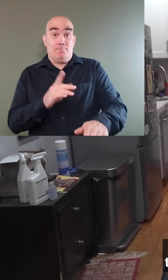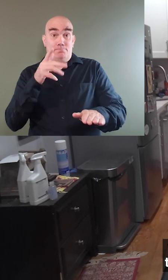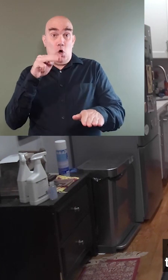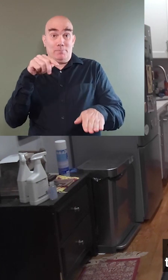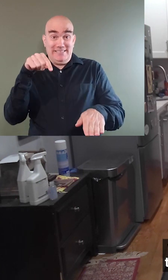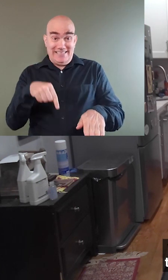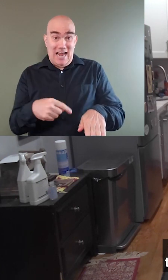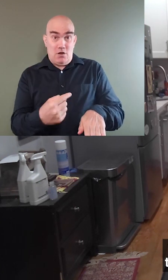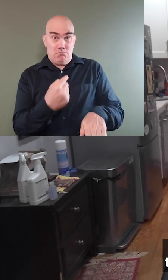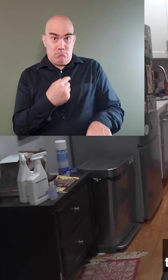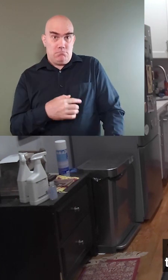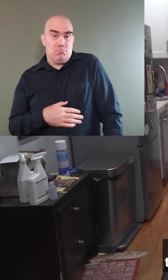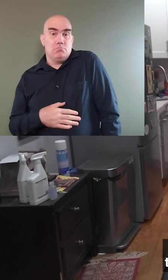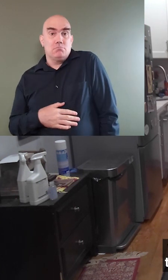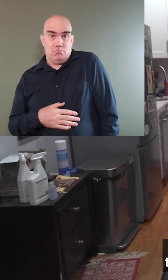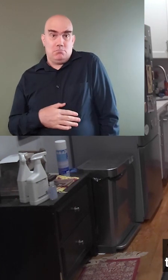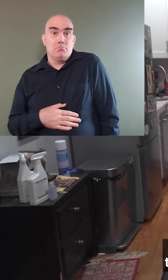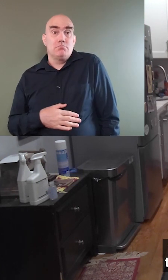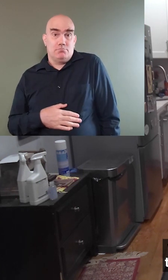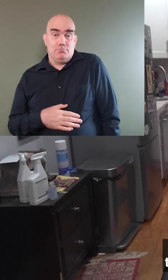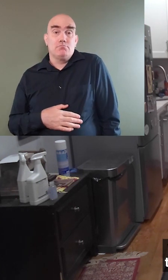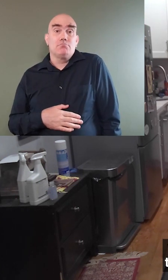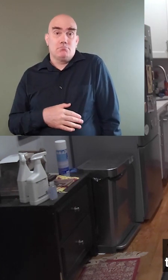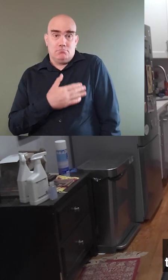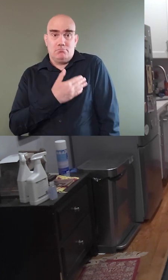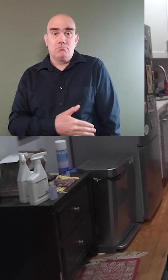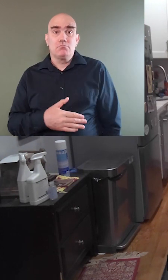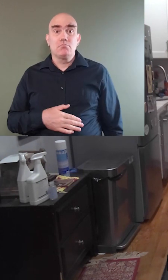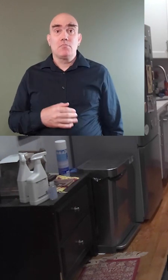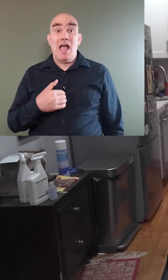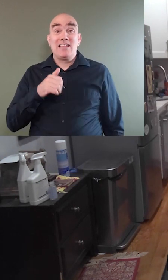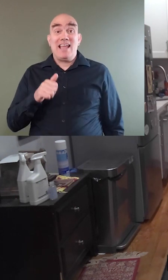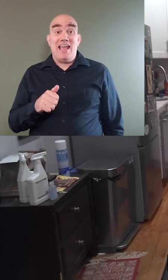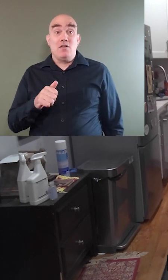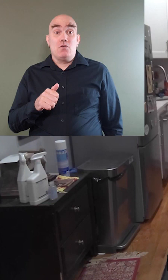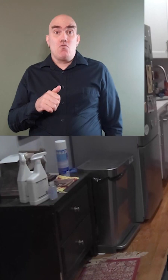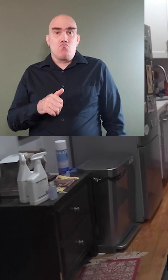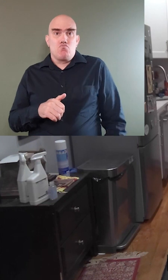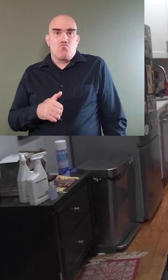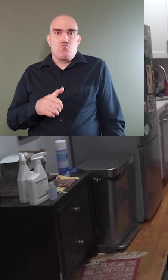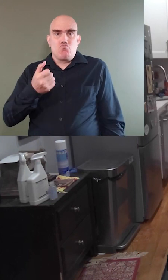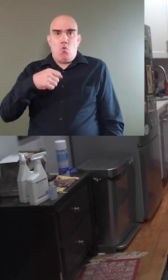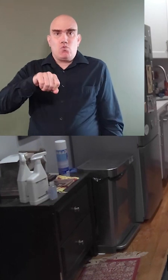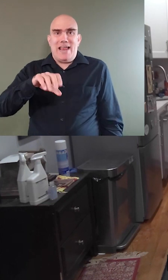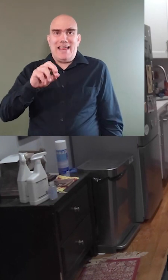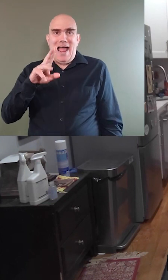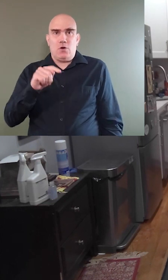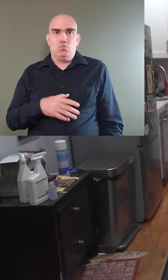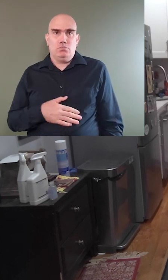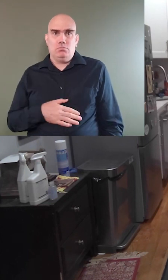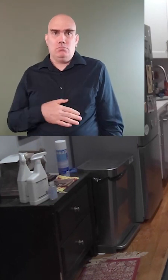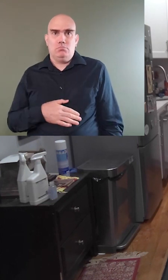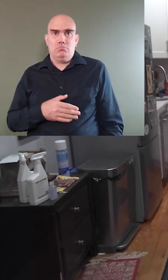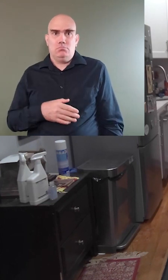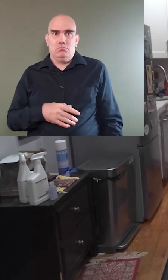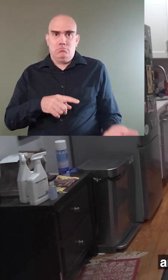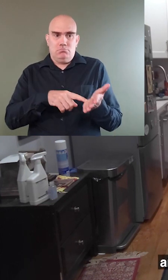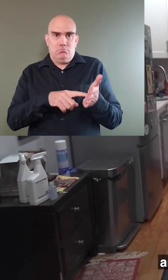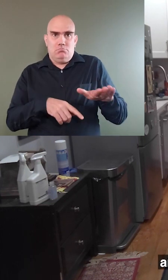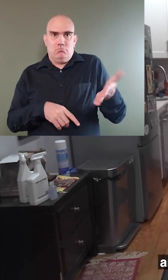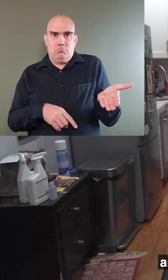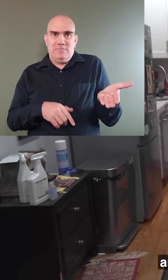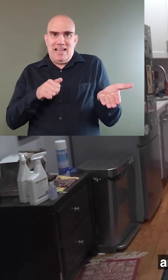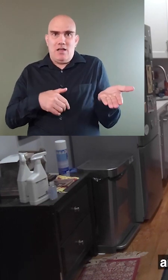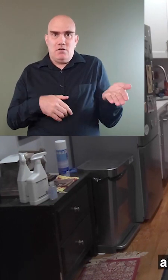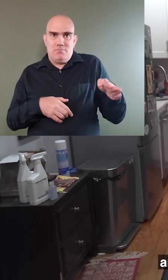my torso and my arm down. I can rotate it outwards and